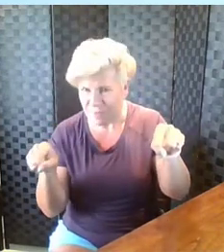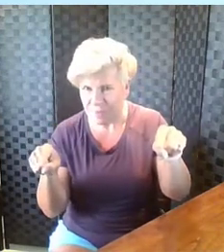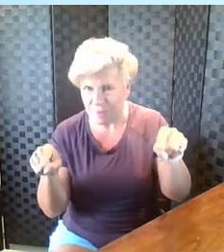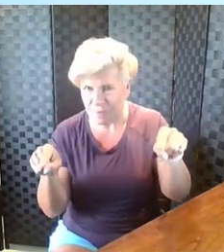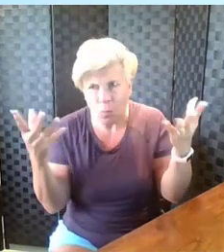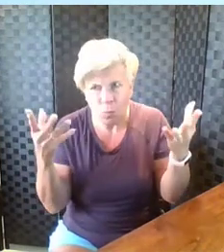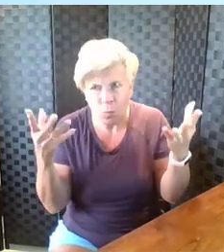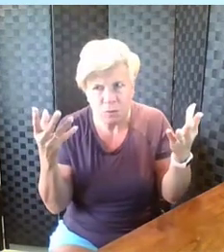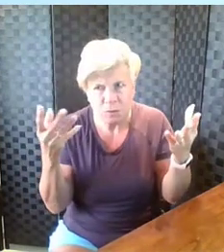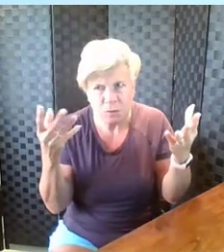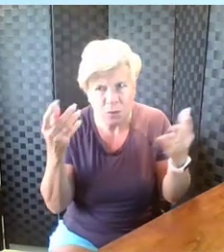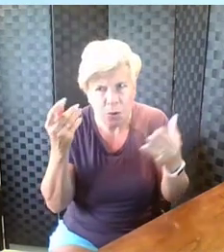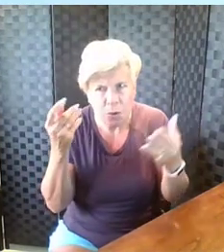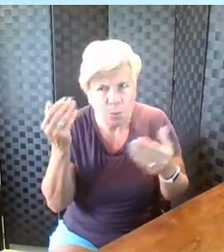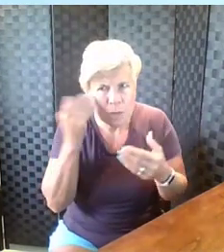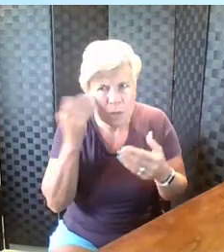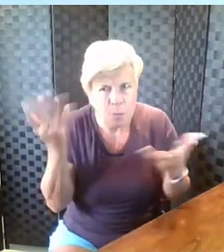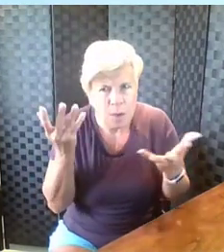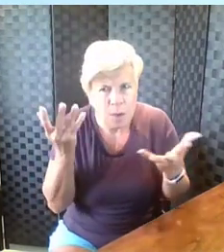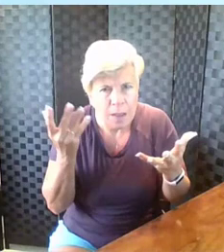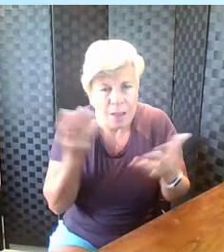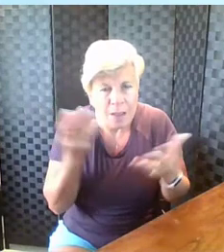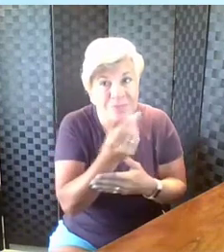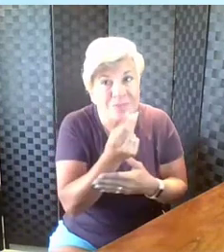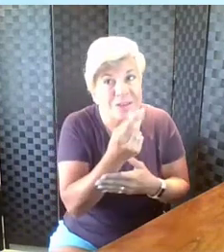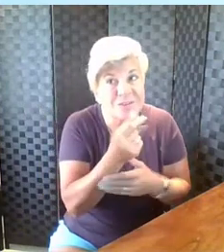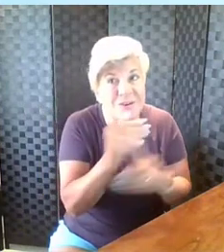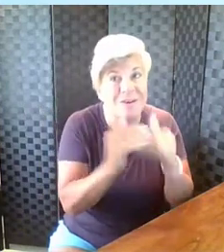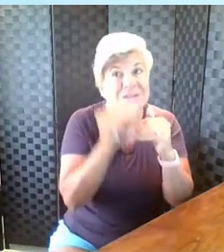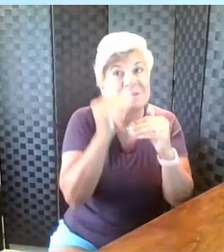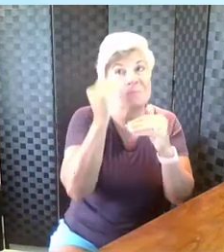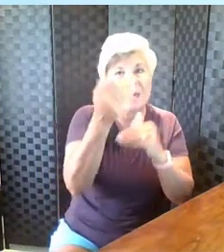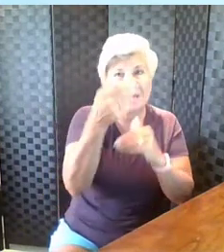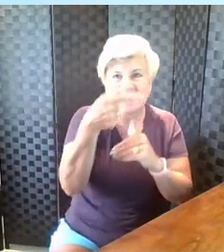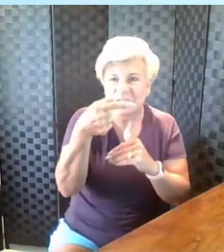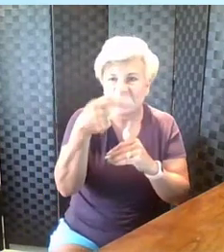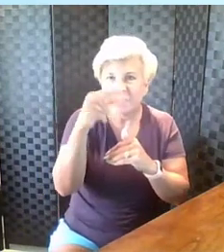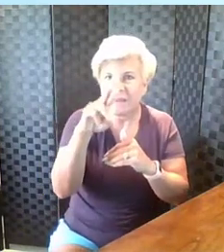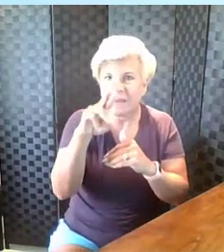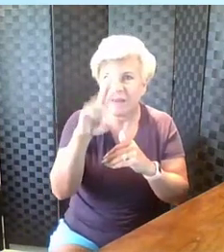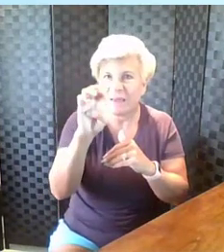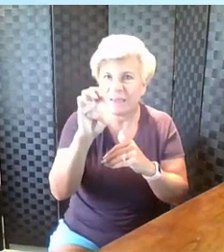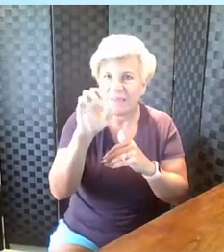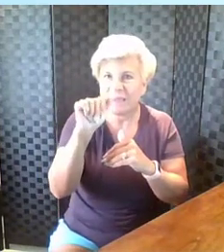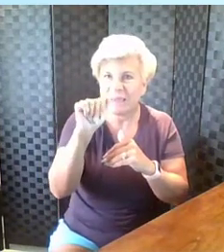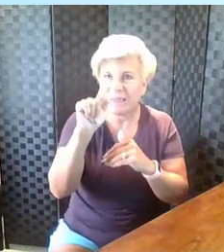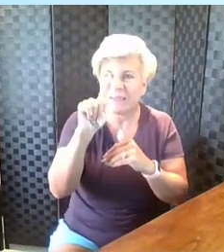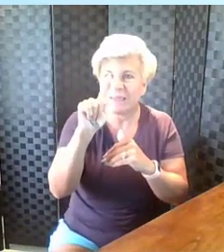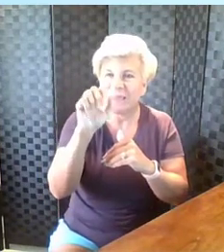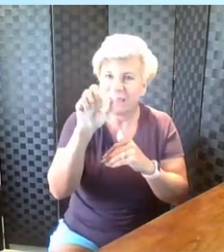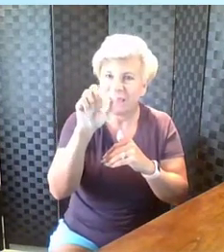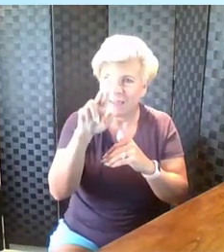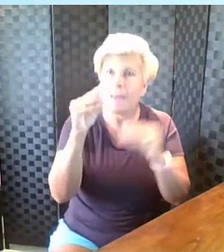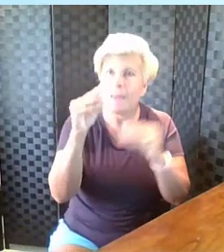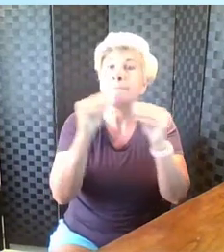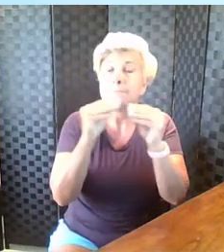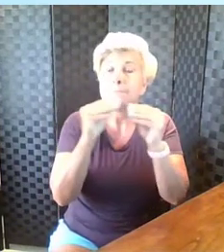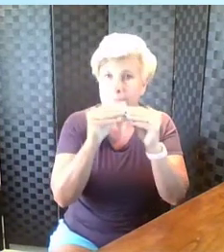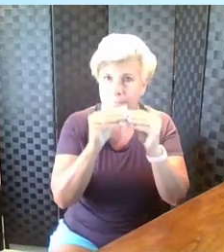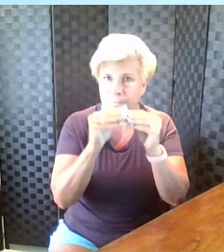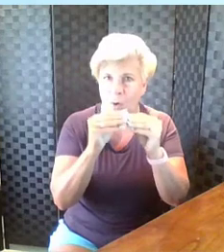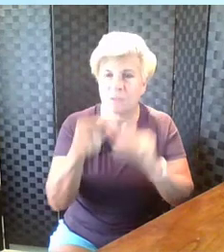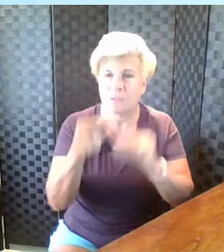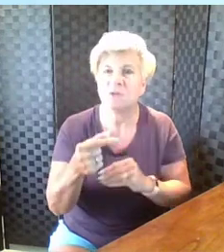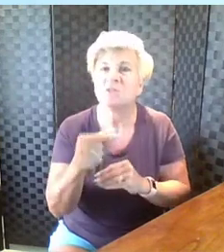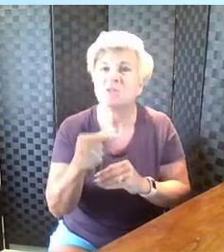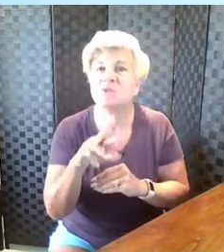tell us? That the dogs is the greater group. Remember that word we practiced? Greater, that means more. So which